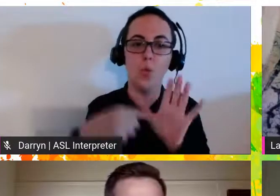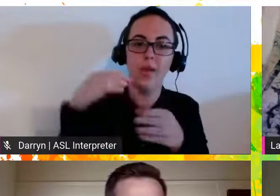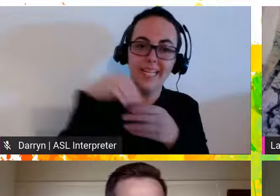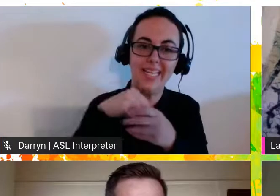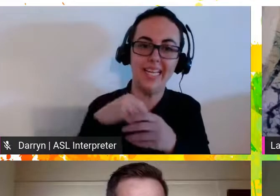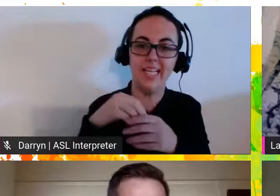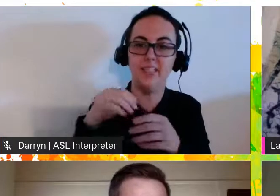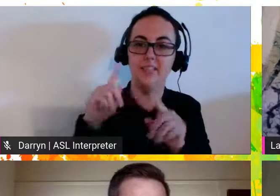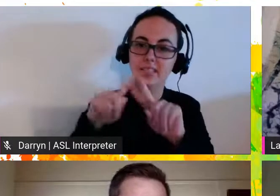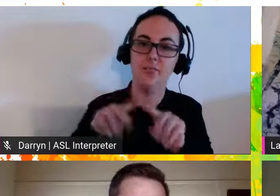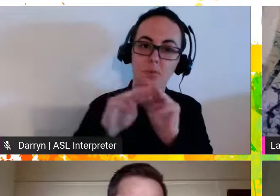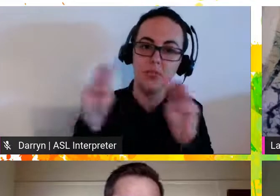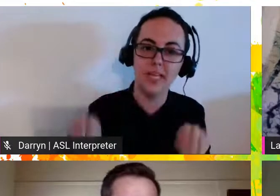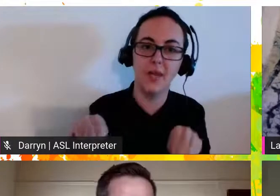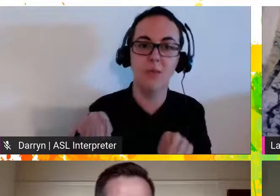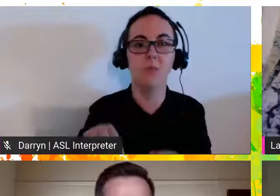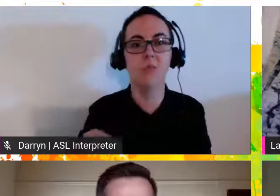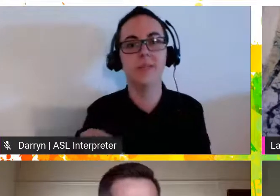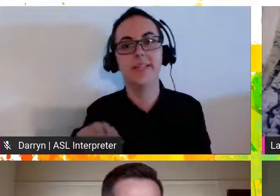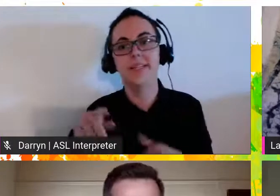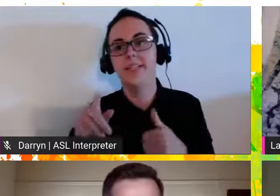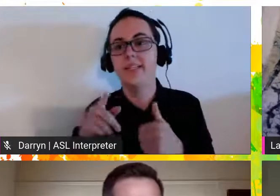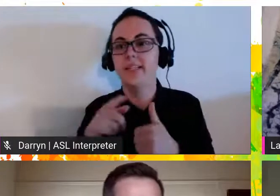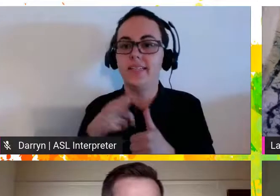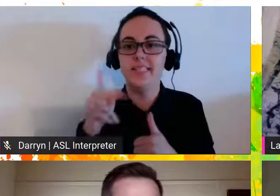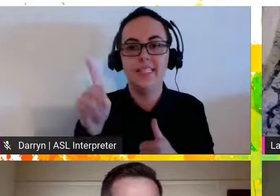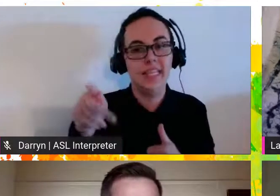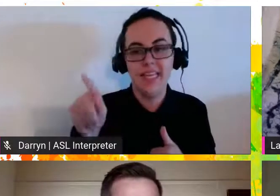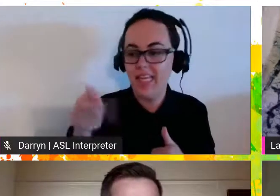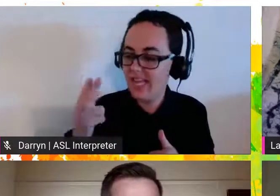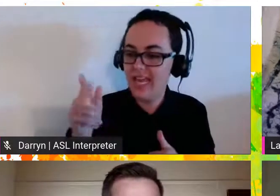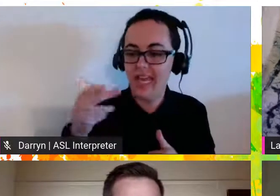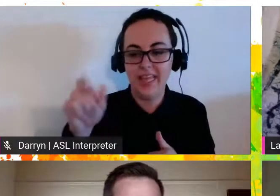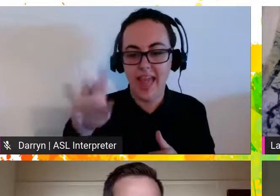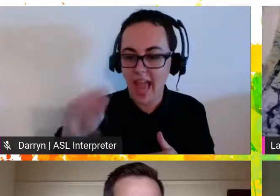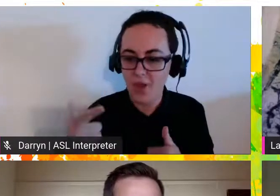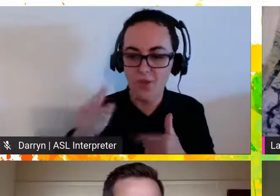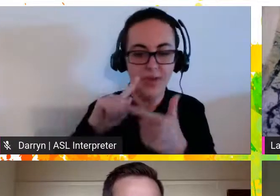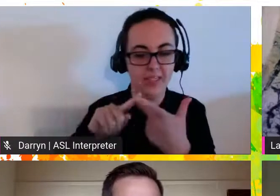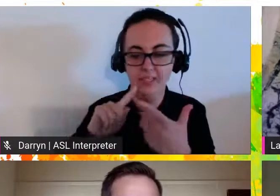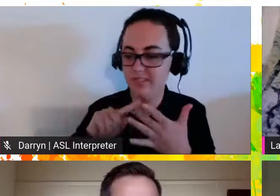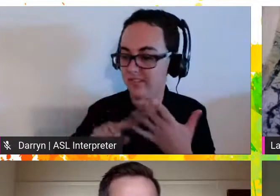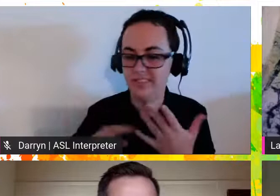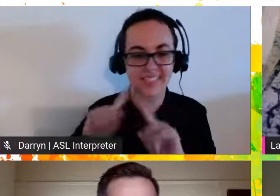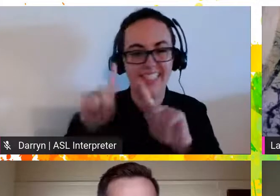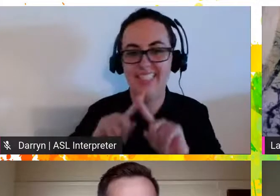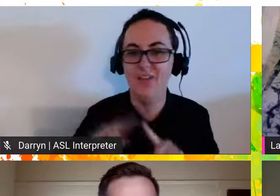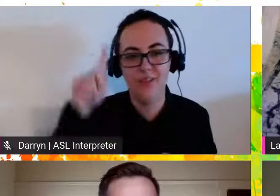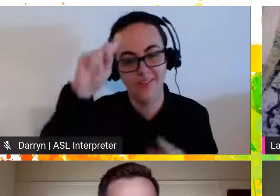David Warnerowitz, Keith Haring, there's just many that aren't coming to my mind right now. But